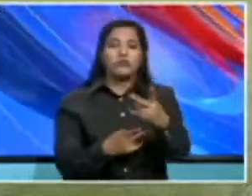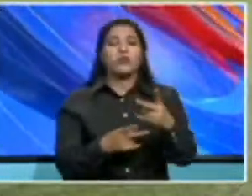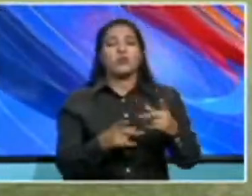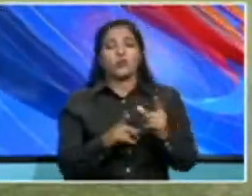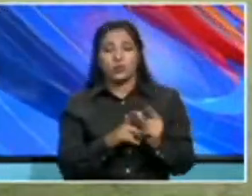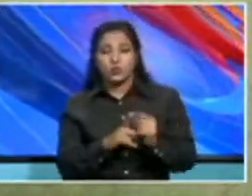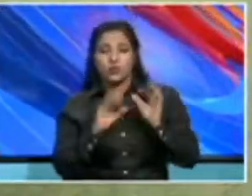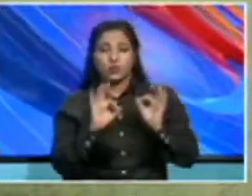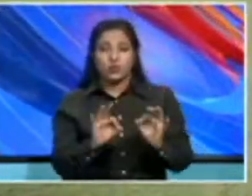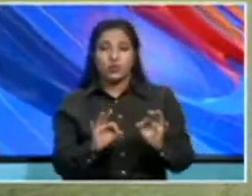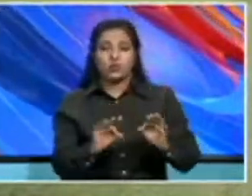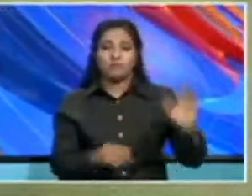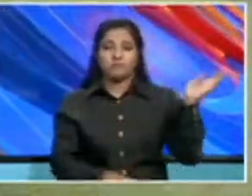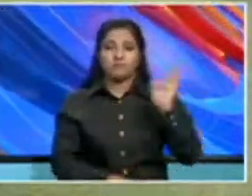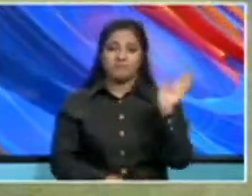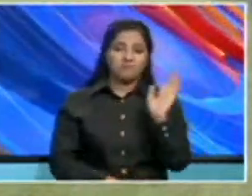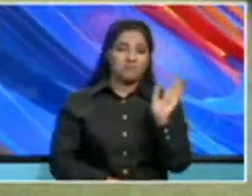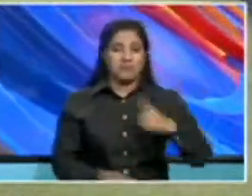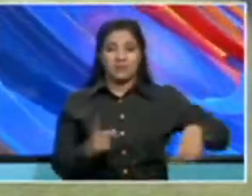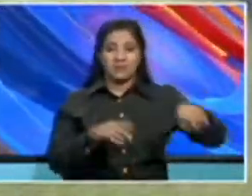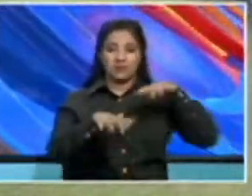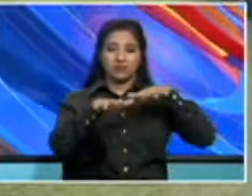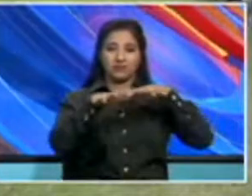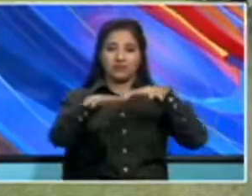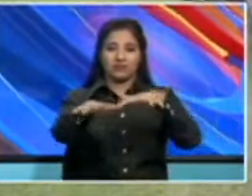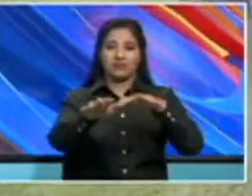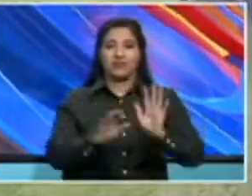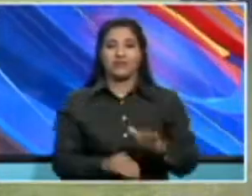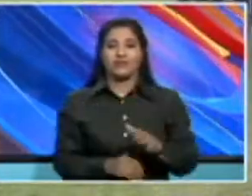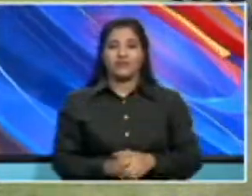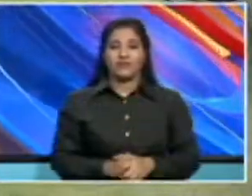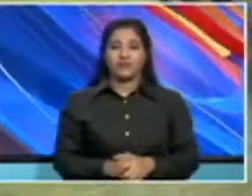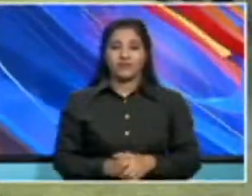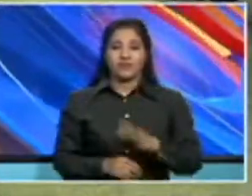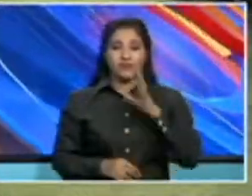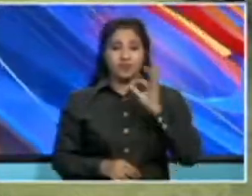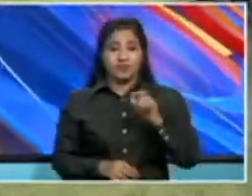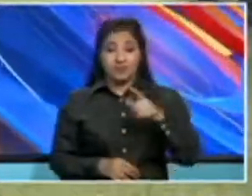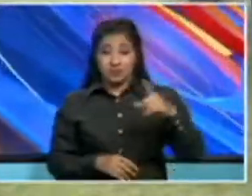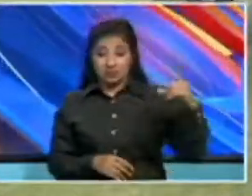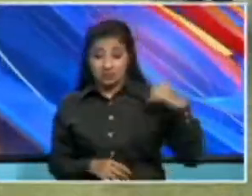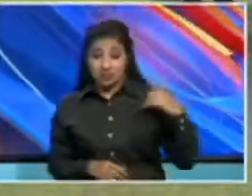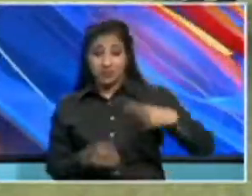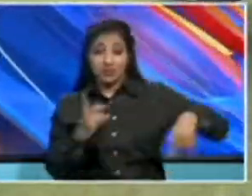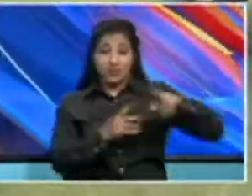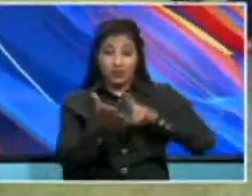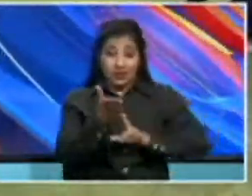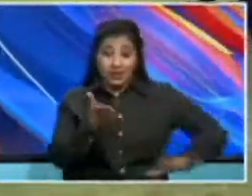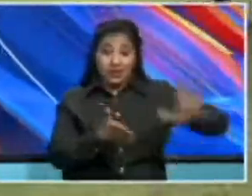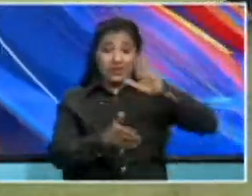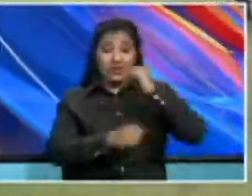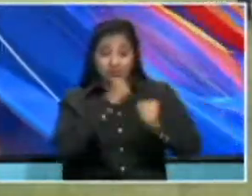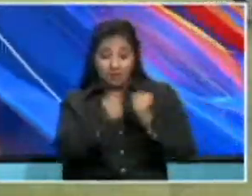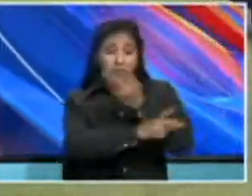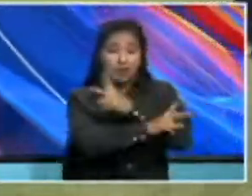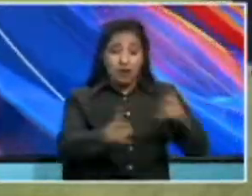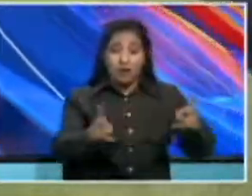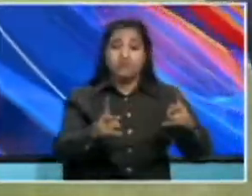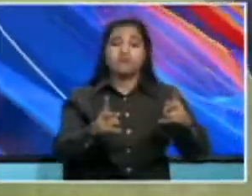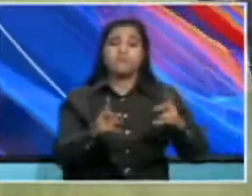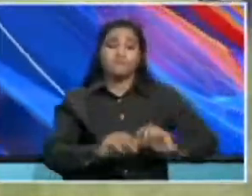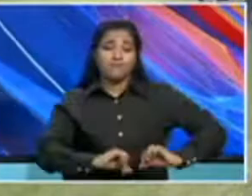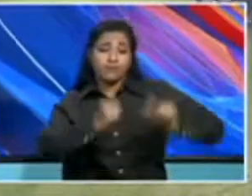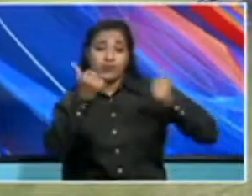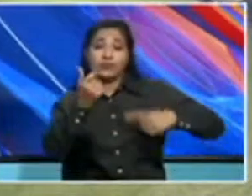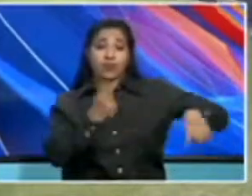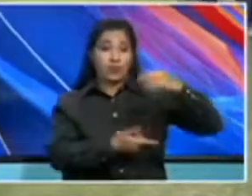teams. And as far as the last edition of the National Games is concerned, the services team, they